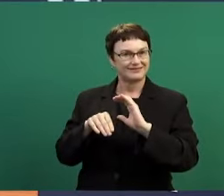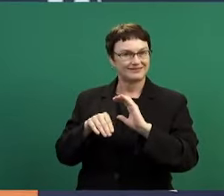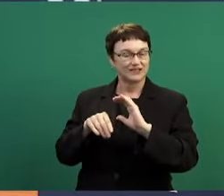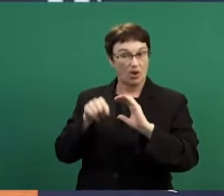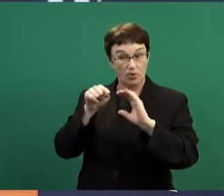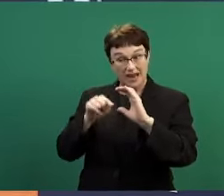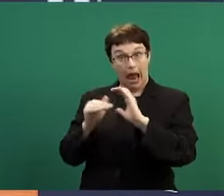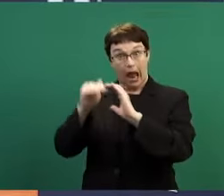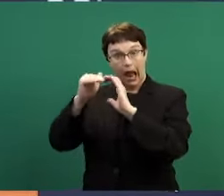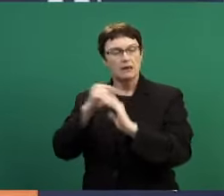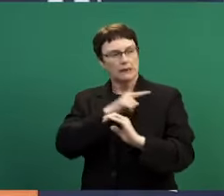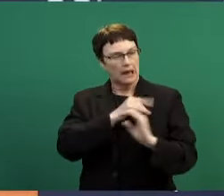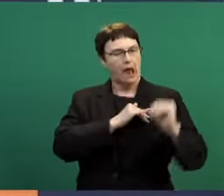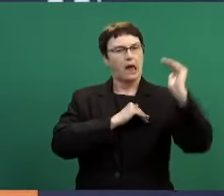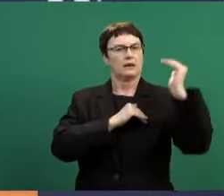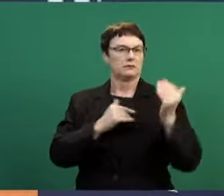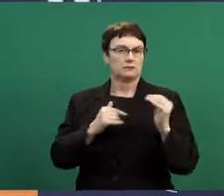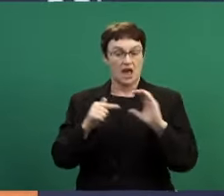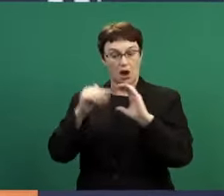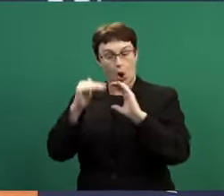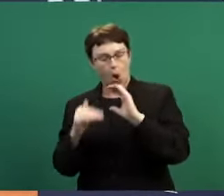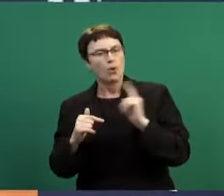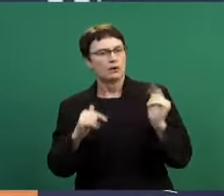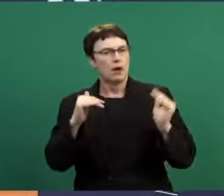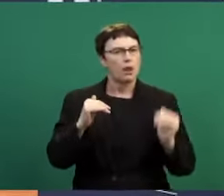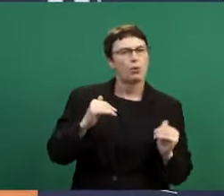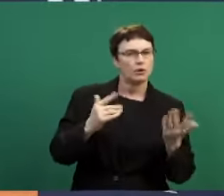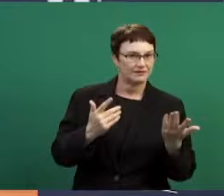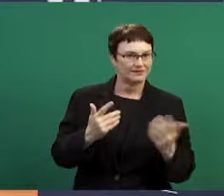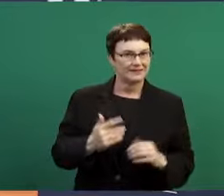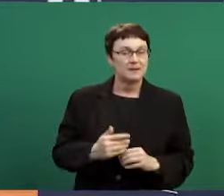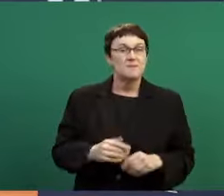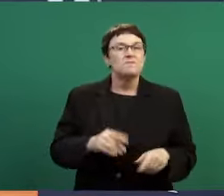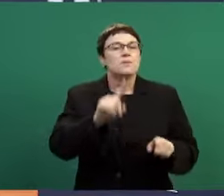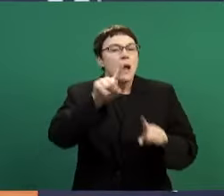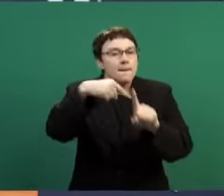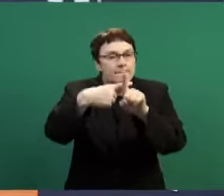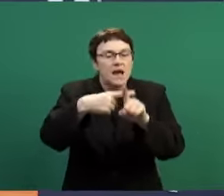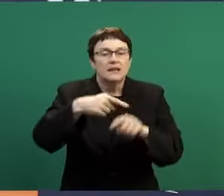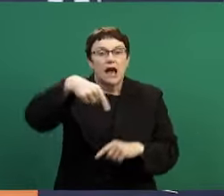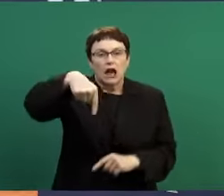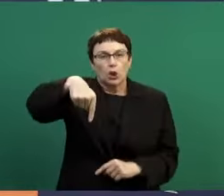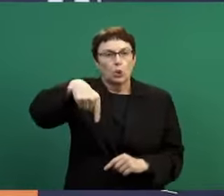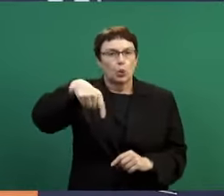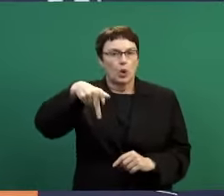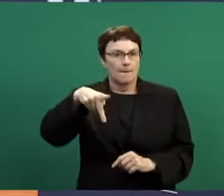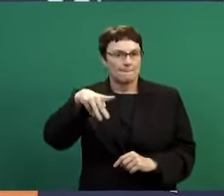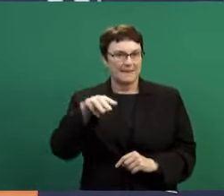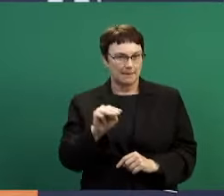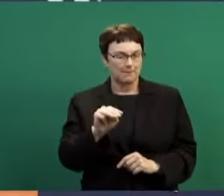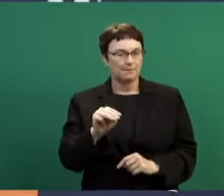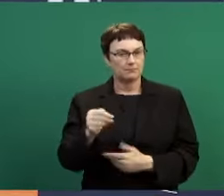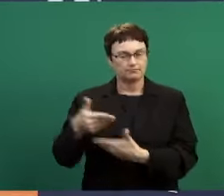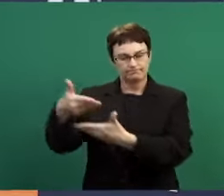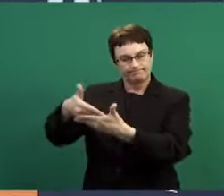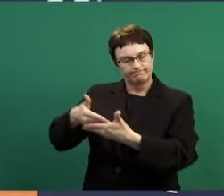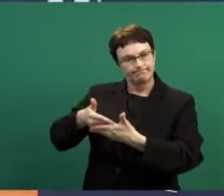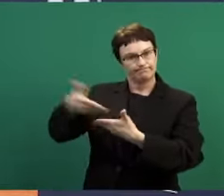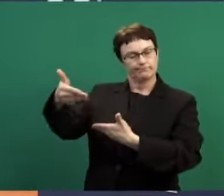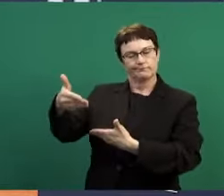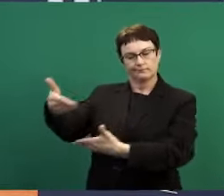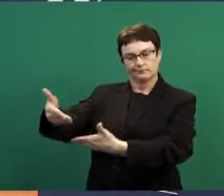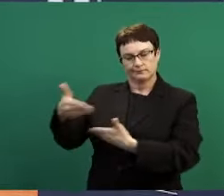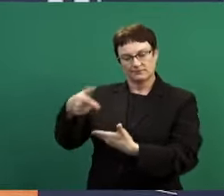We spelled stuff in the QPM, and as we continuously remind you, the